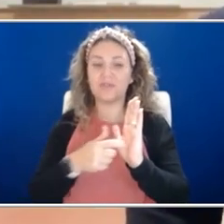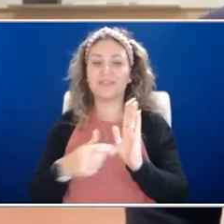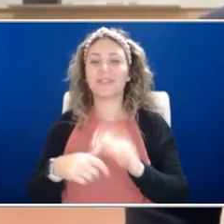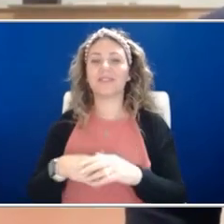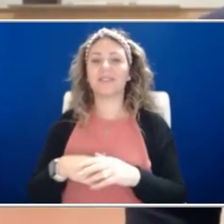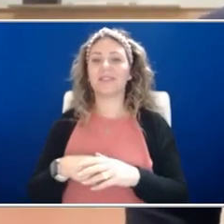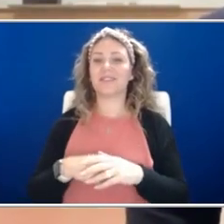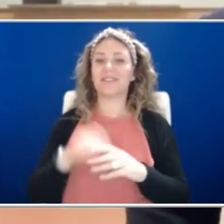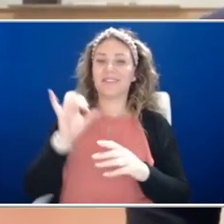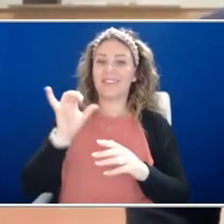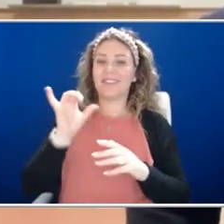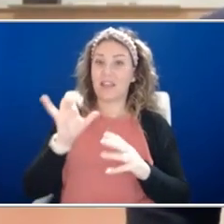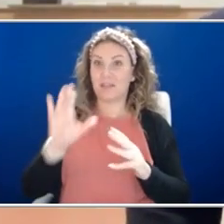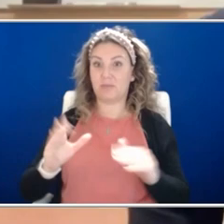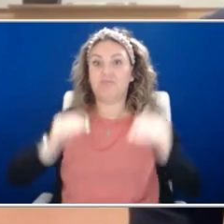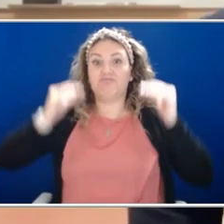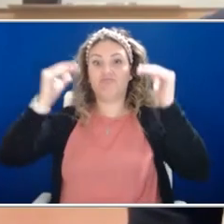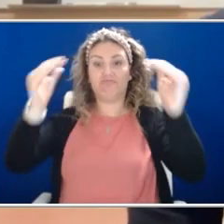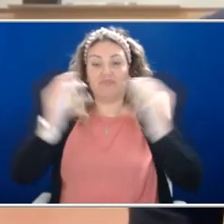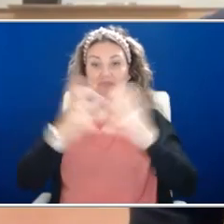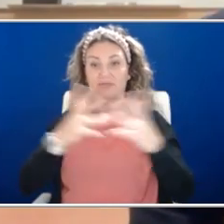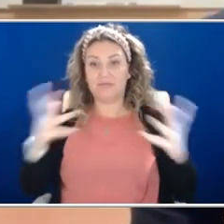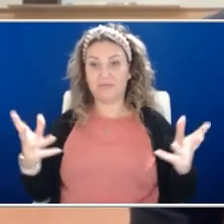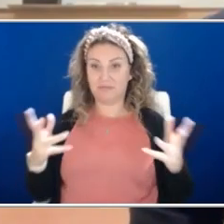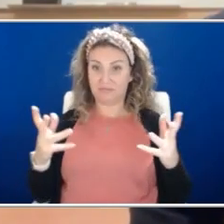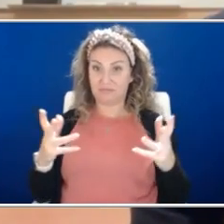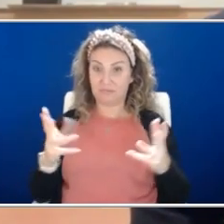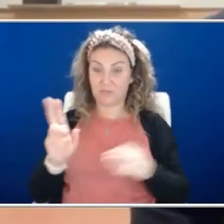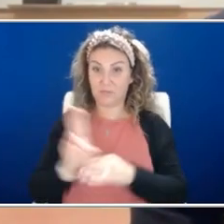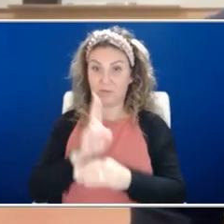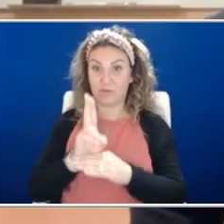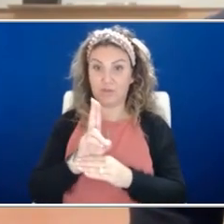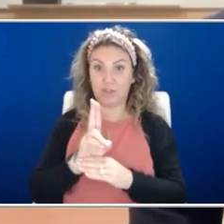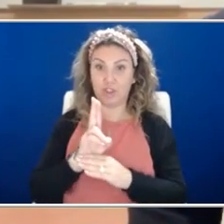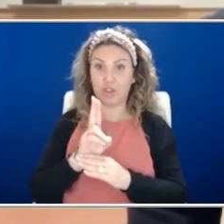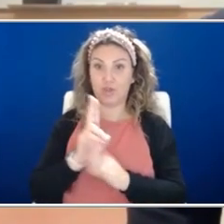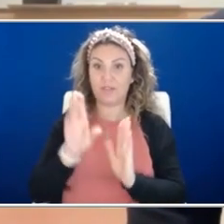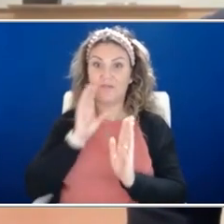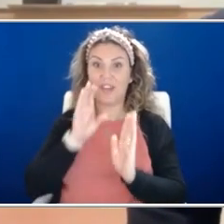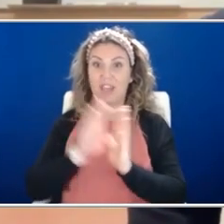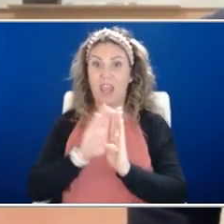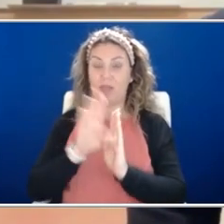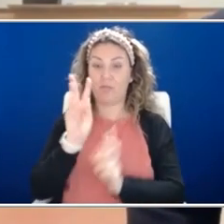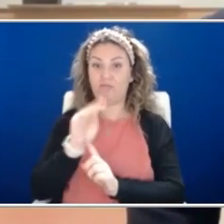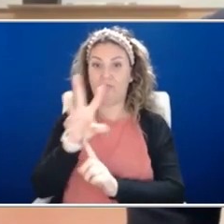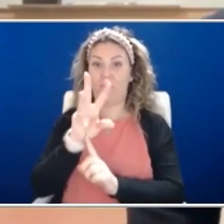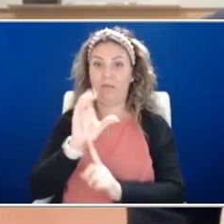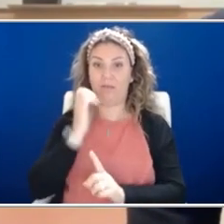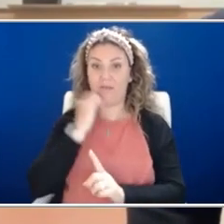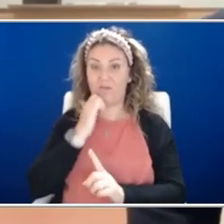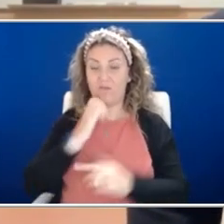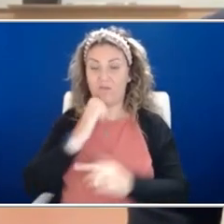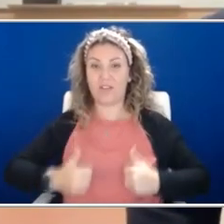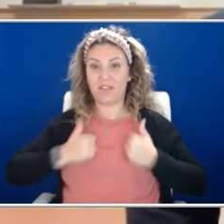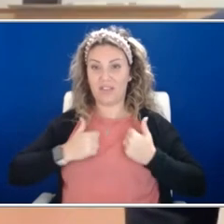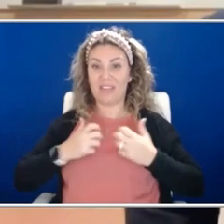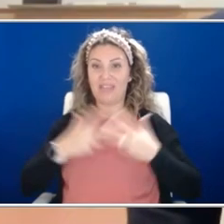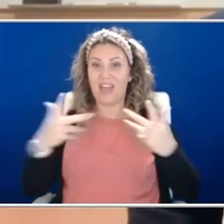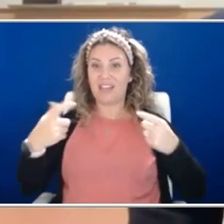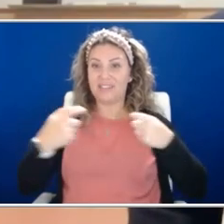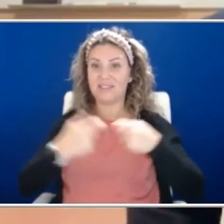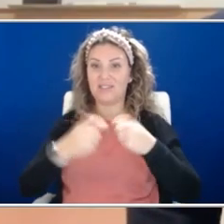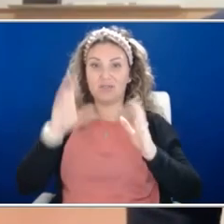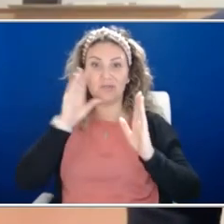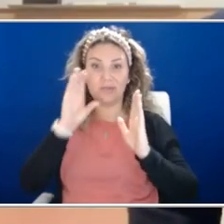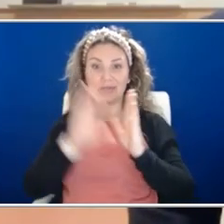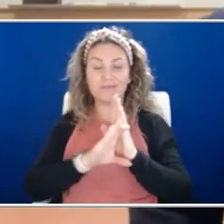has been advancing quite a bit is with the vast amount of uses of camera in our daily lives. There's a lot of digital images that are created, whether